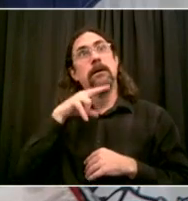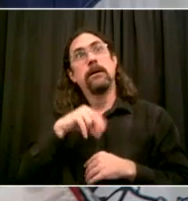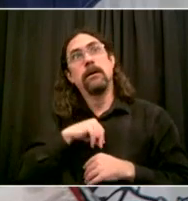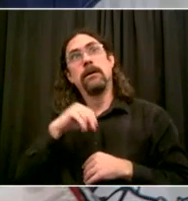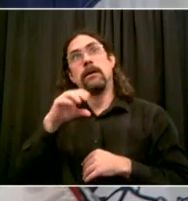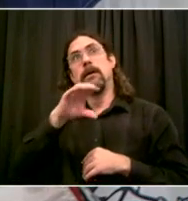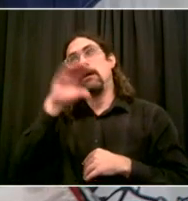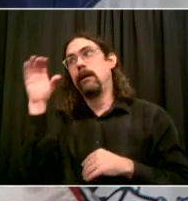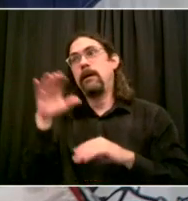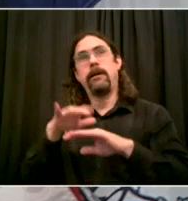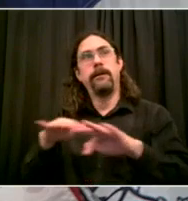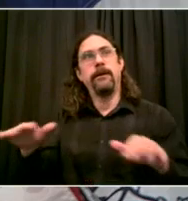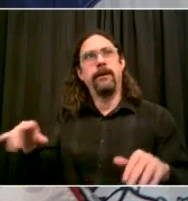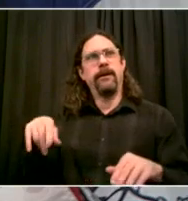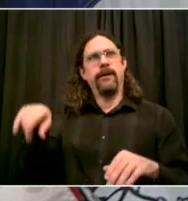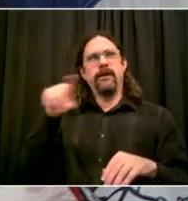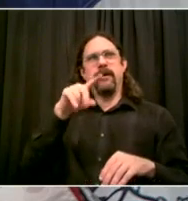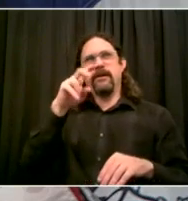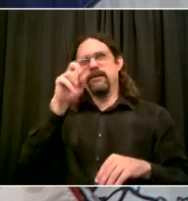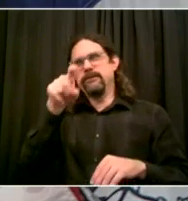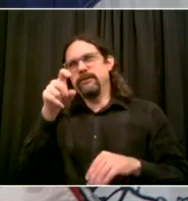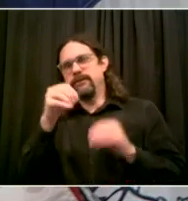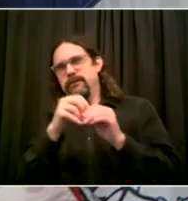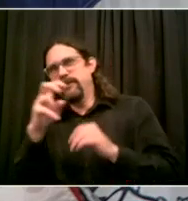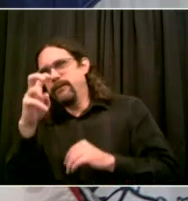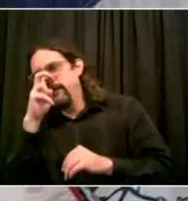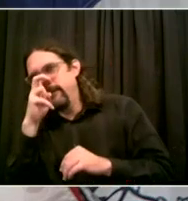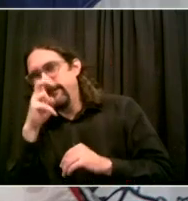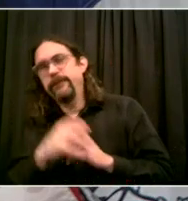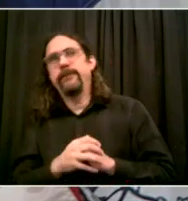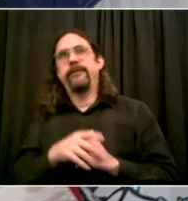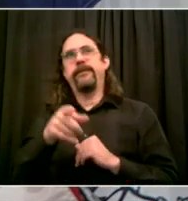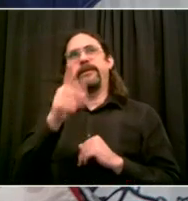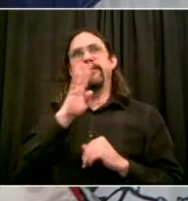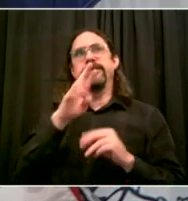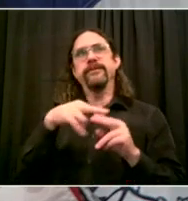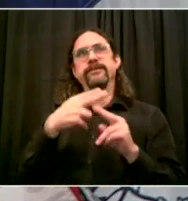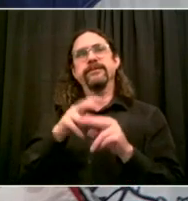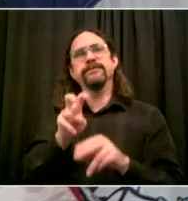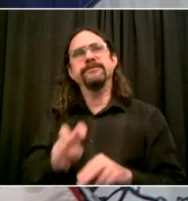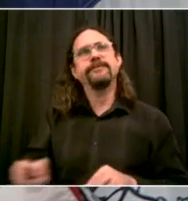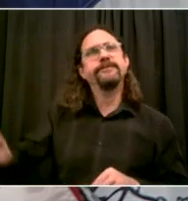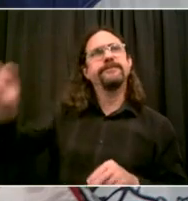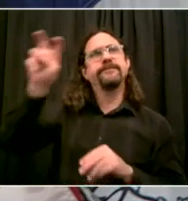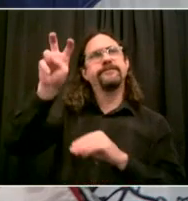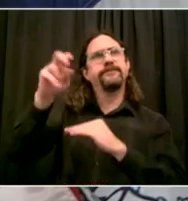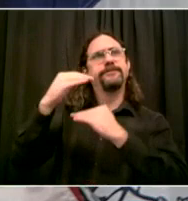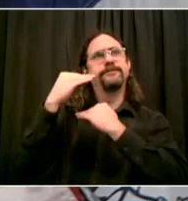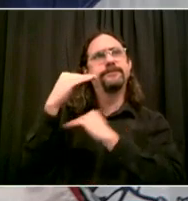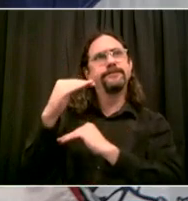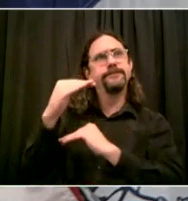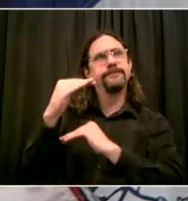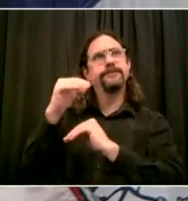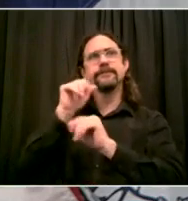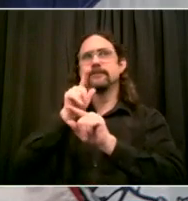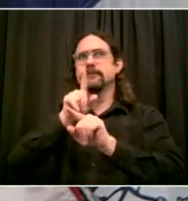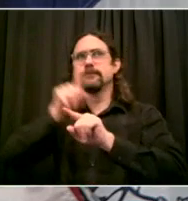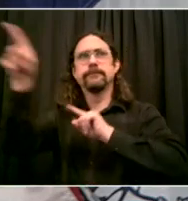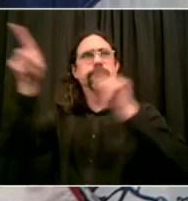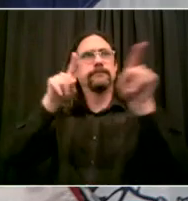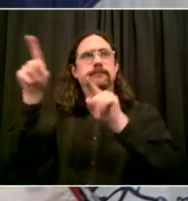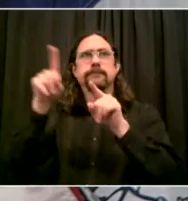cases making calls. They've more or less ceased doing the monitoring incoming travelers, which they had been